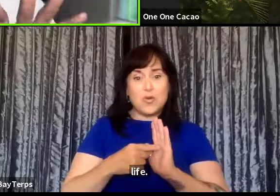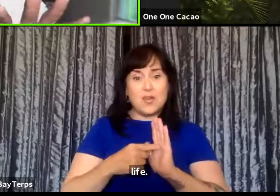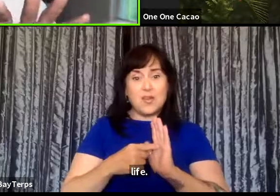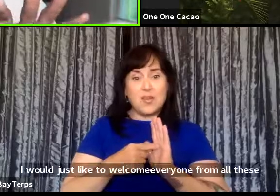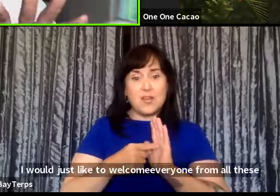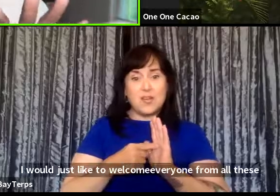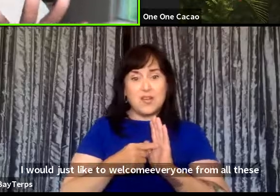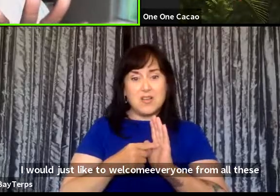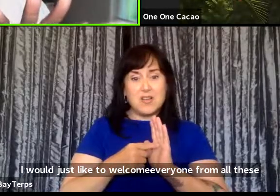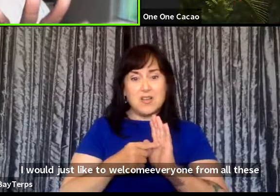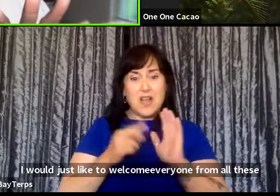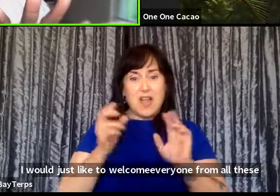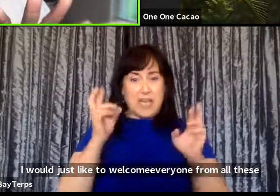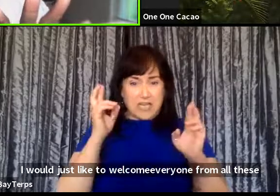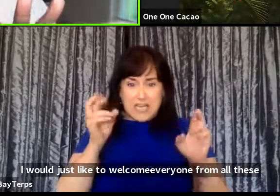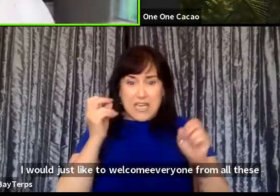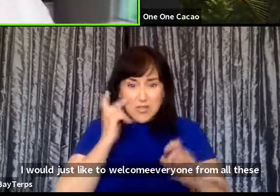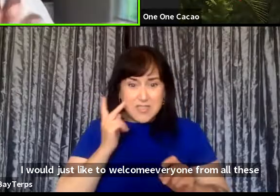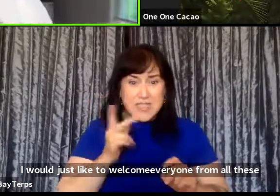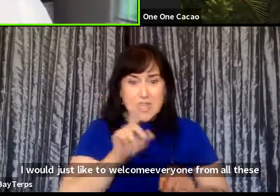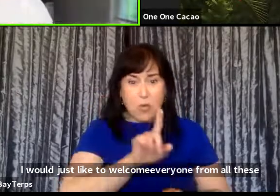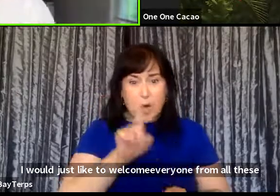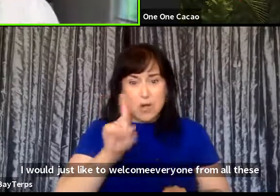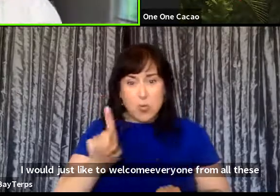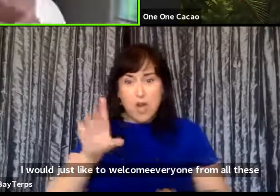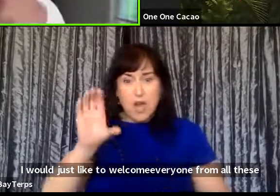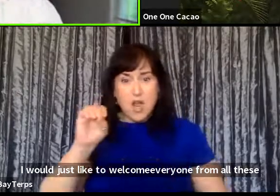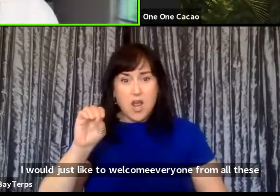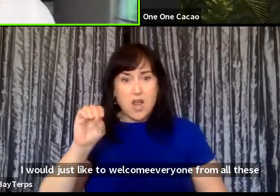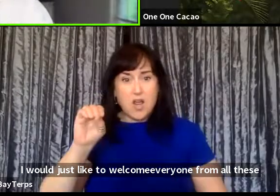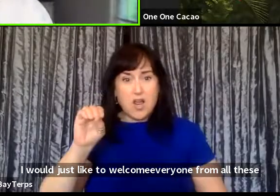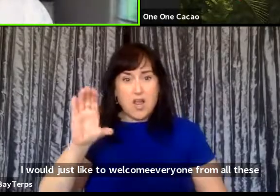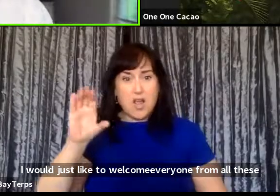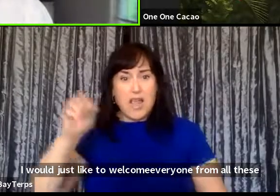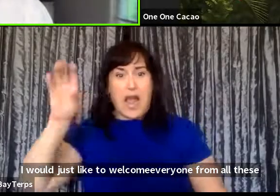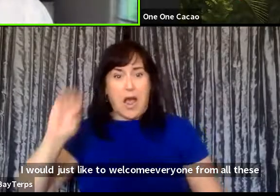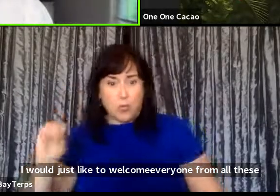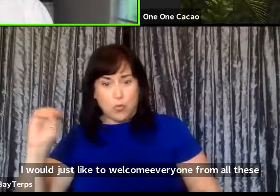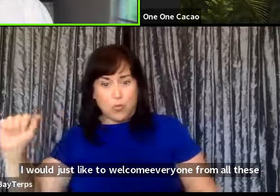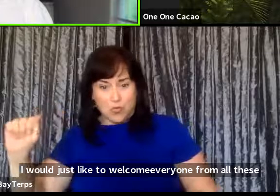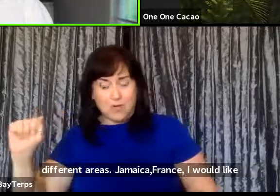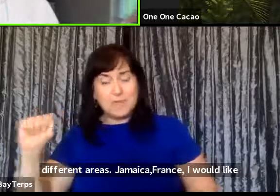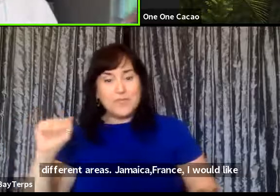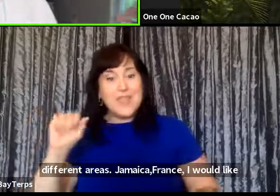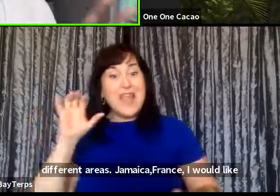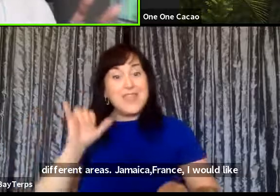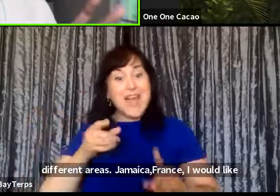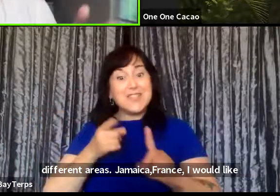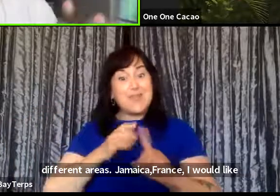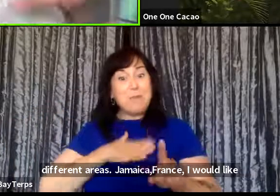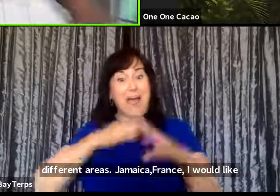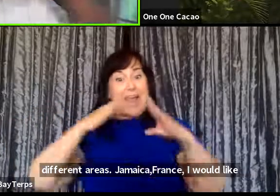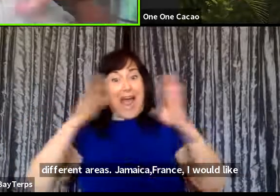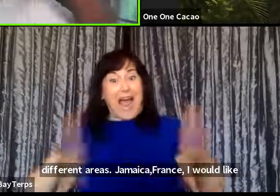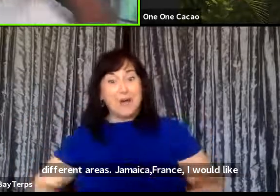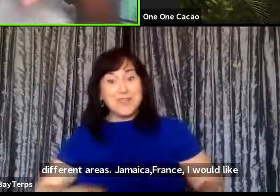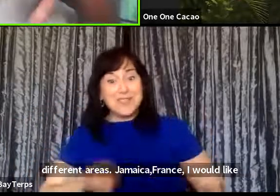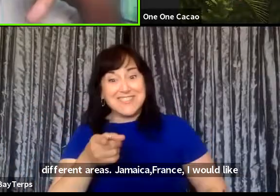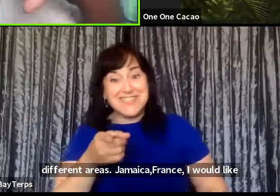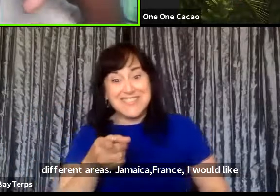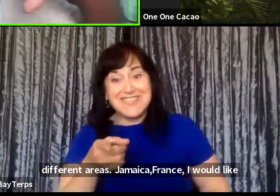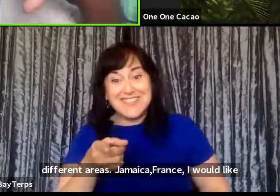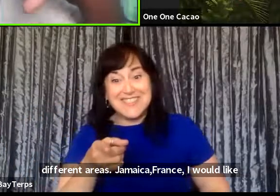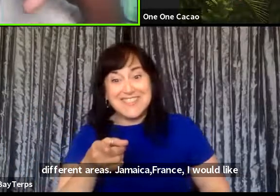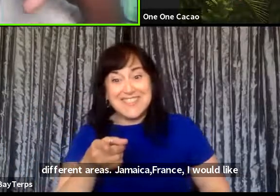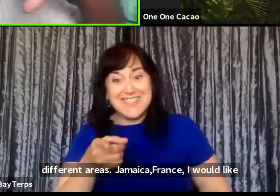says 11 Cacao. That screen there in front of you is a view from my house. So that is looking